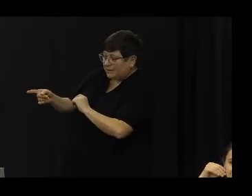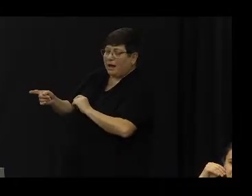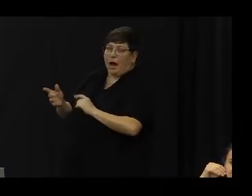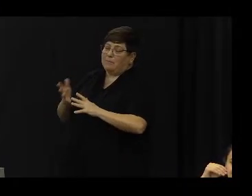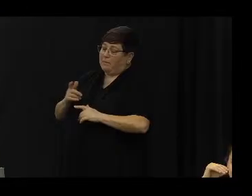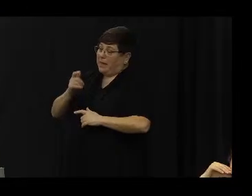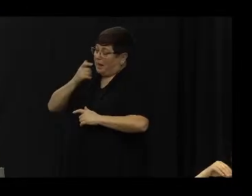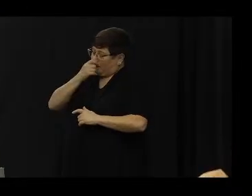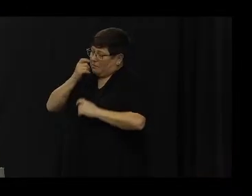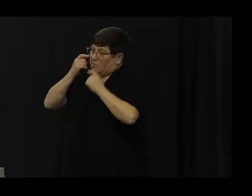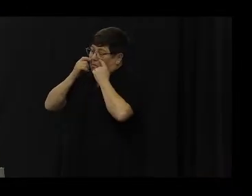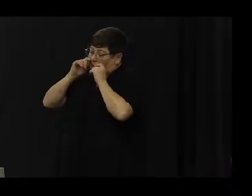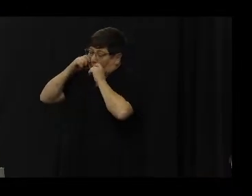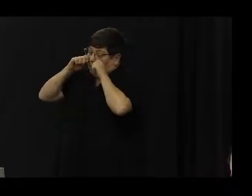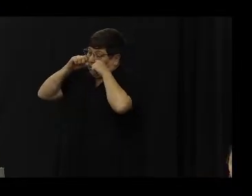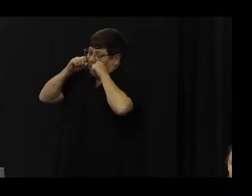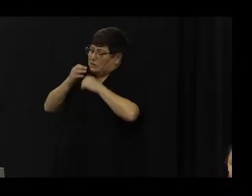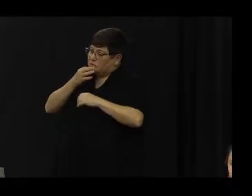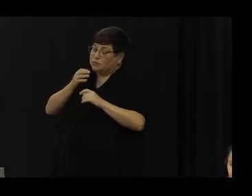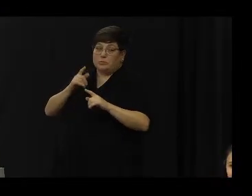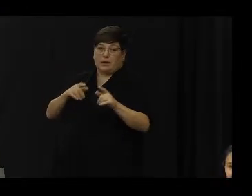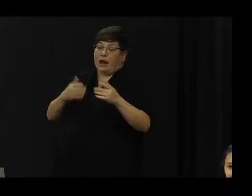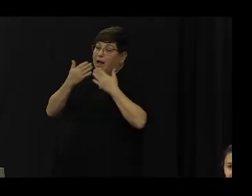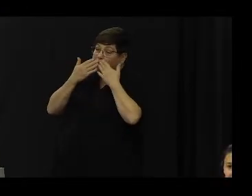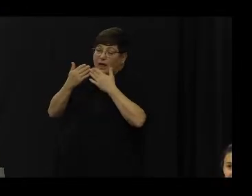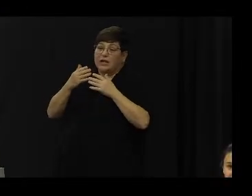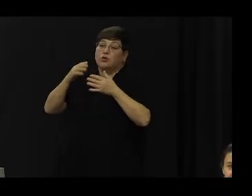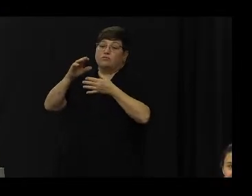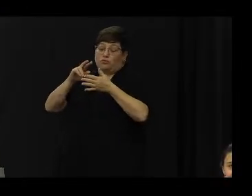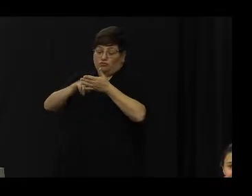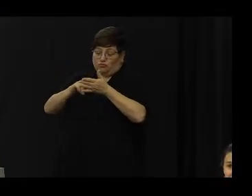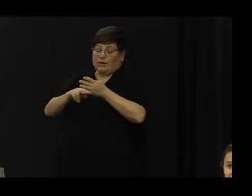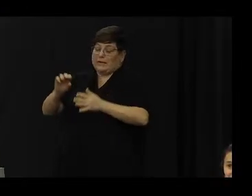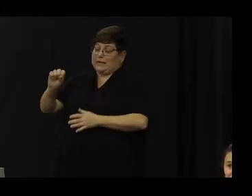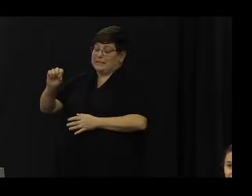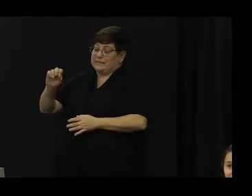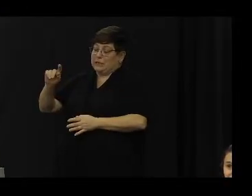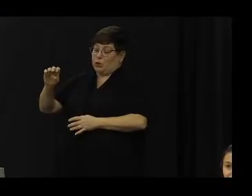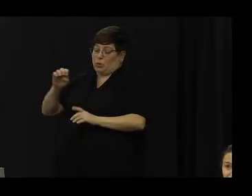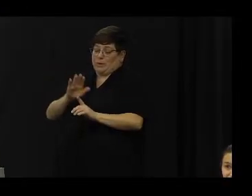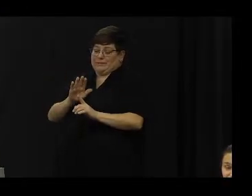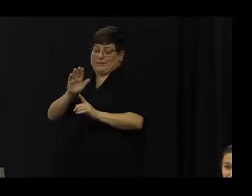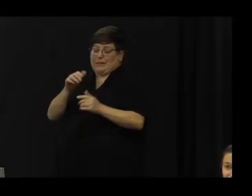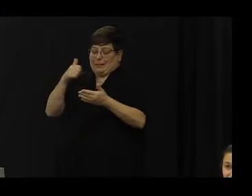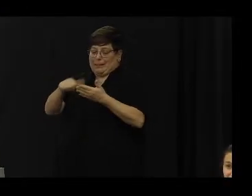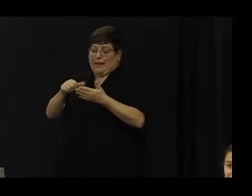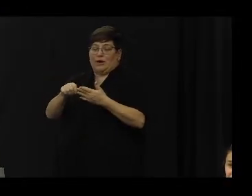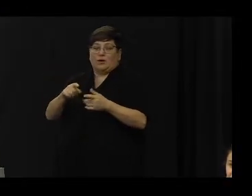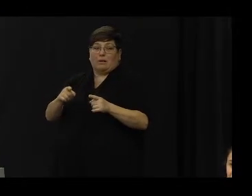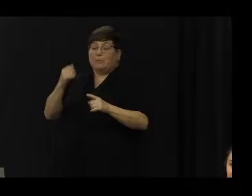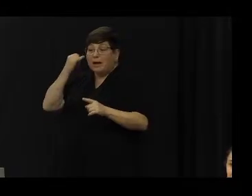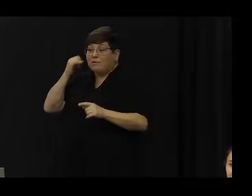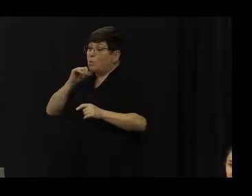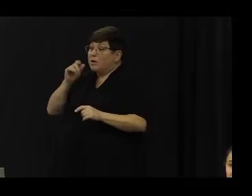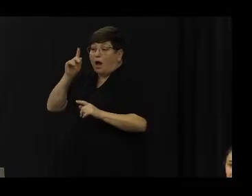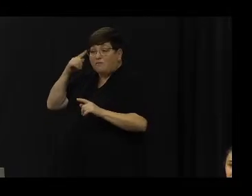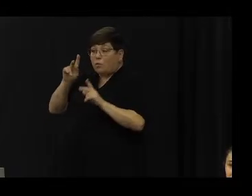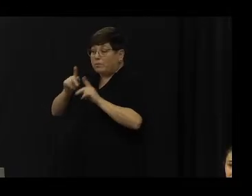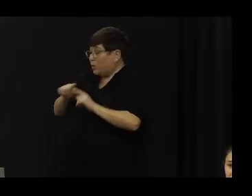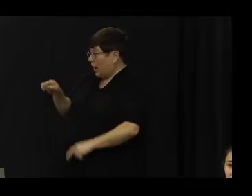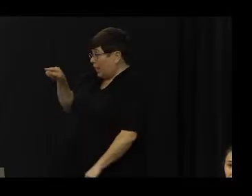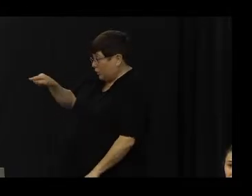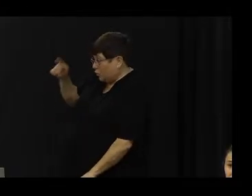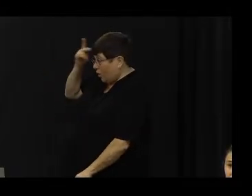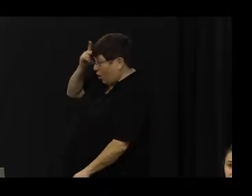Kleenex out. Jeff, I want to thank you for reading CQ's letter. But if it weren't for men like Archie Harris